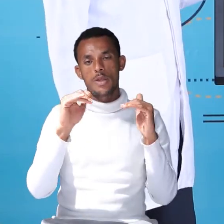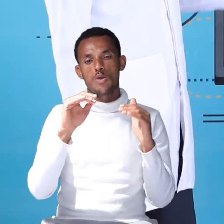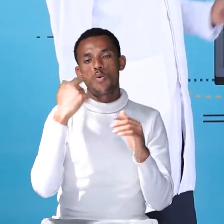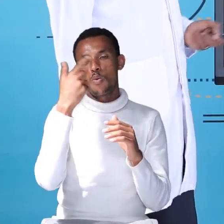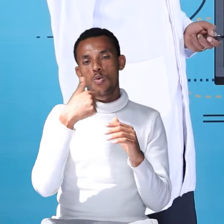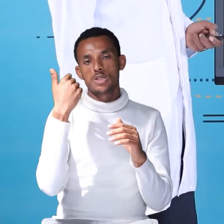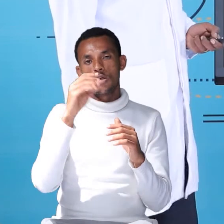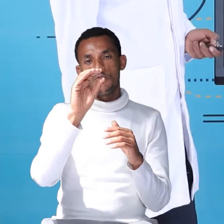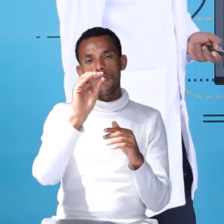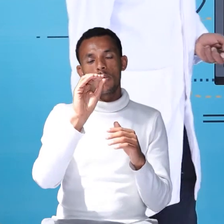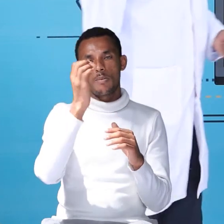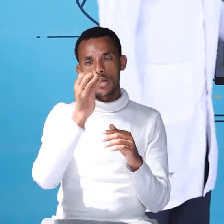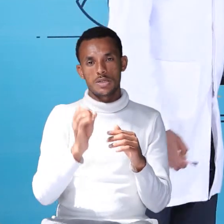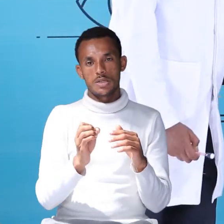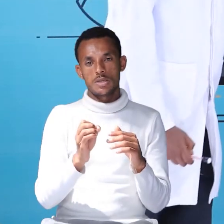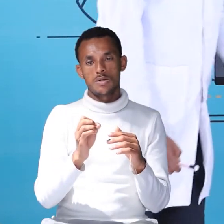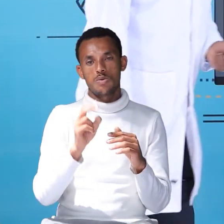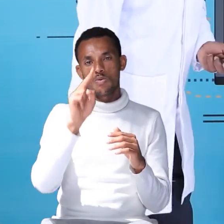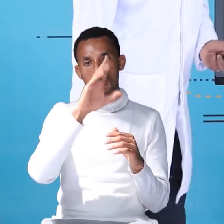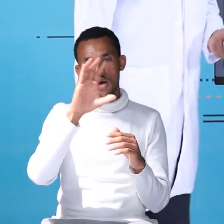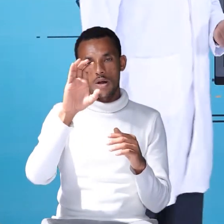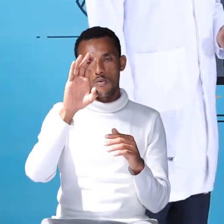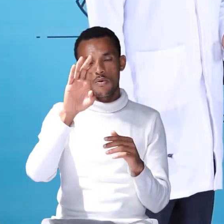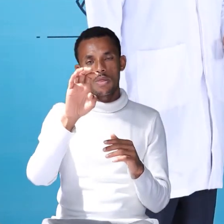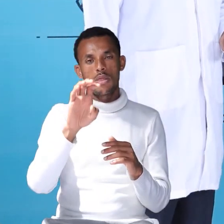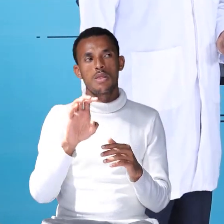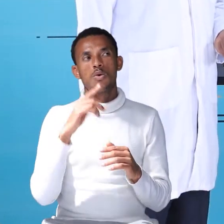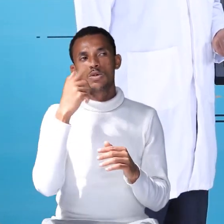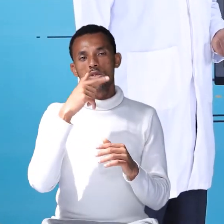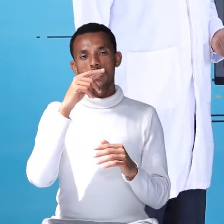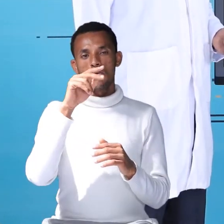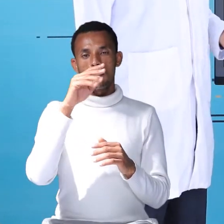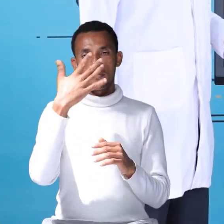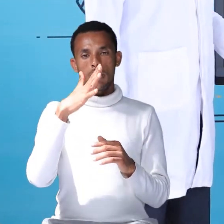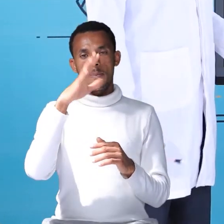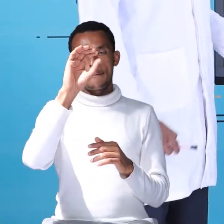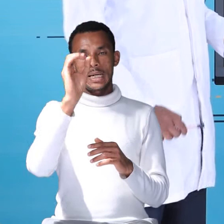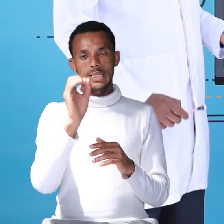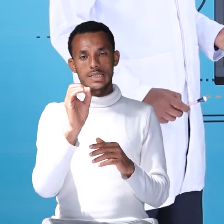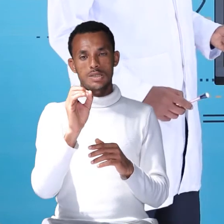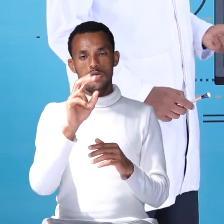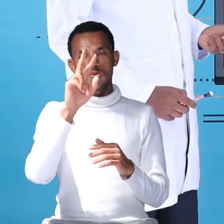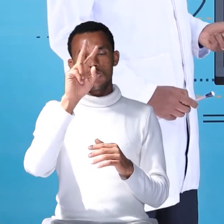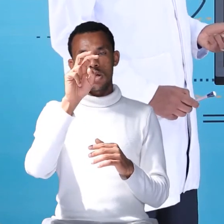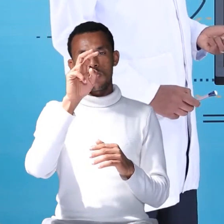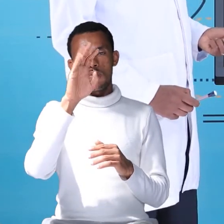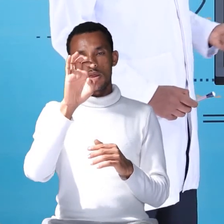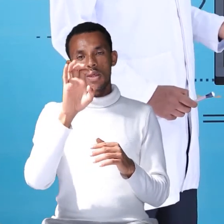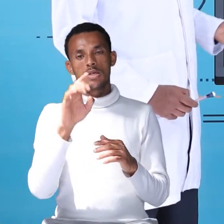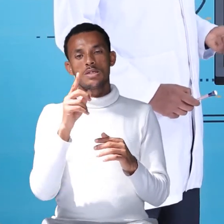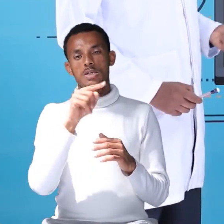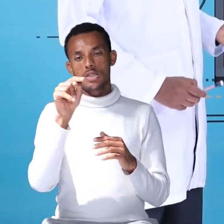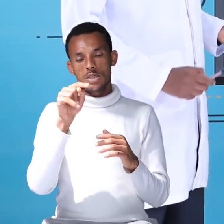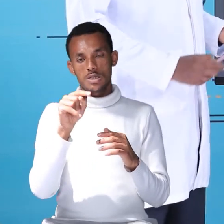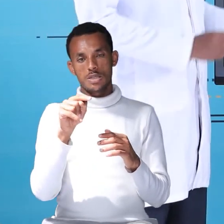What is the total amount whose 15% is 240? Whose 15% is 240? So